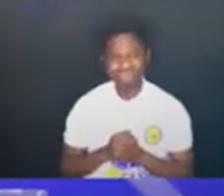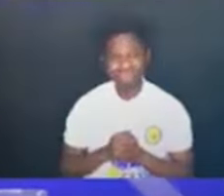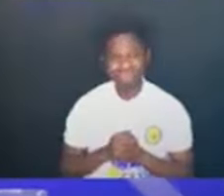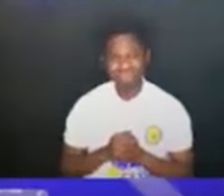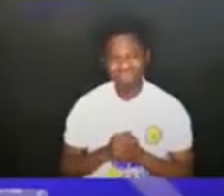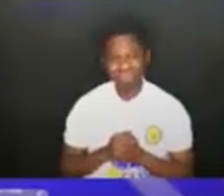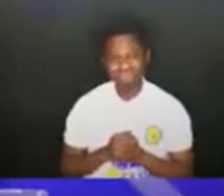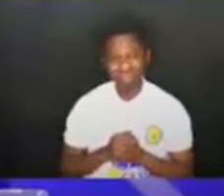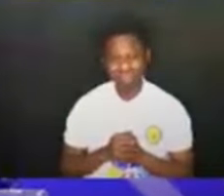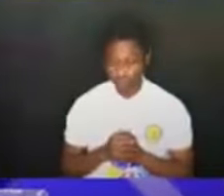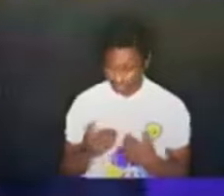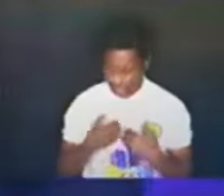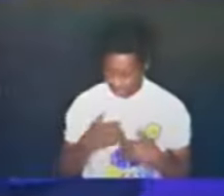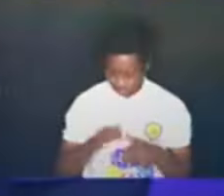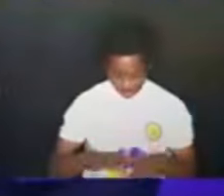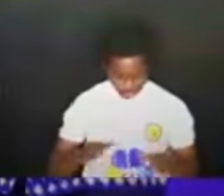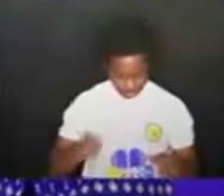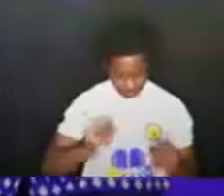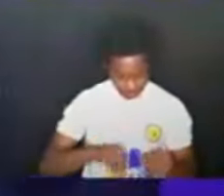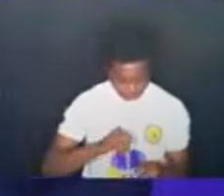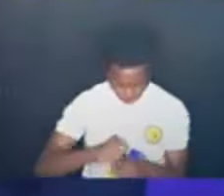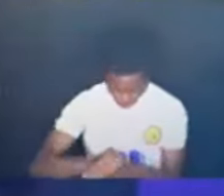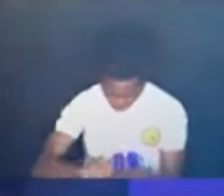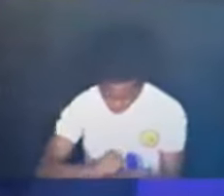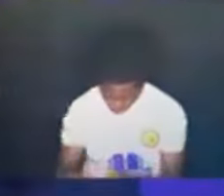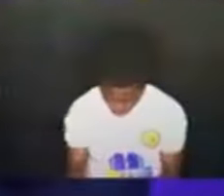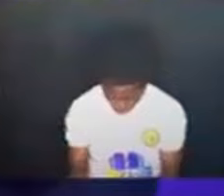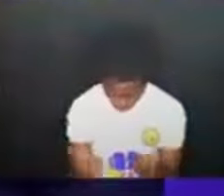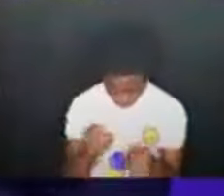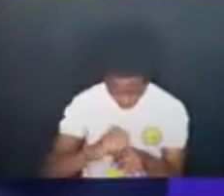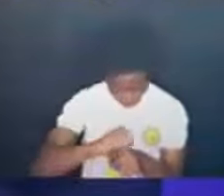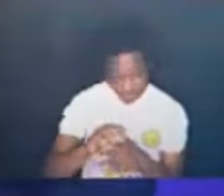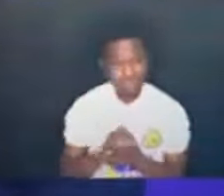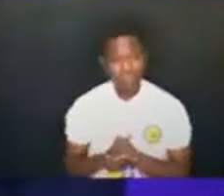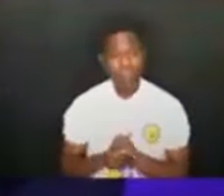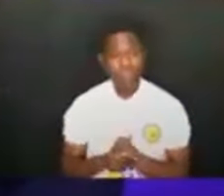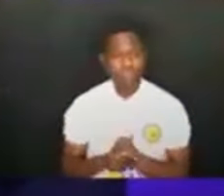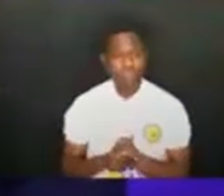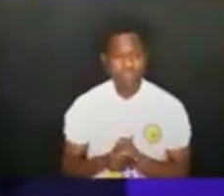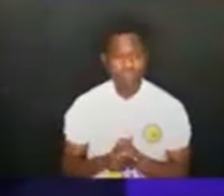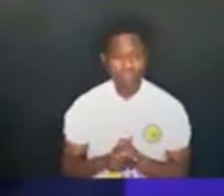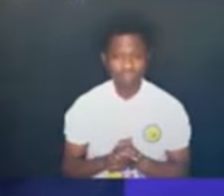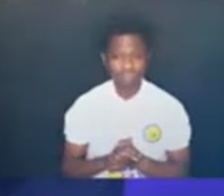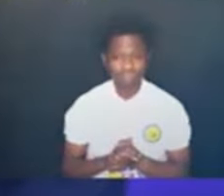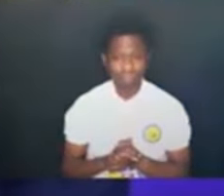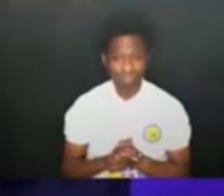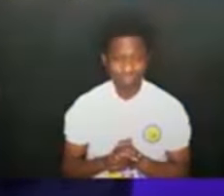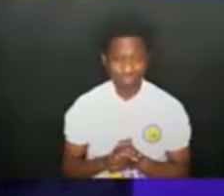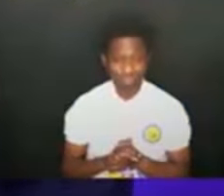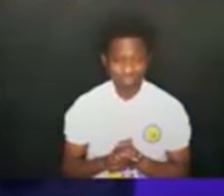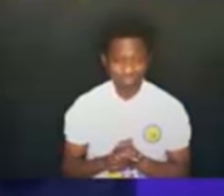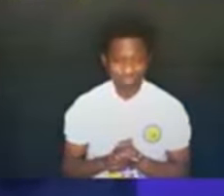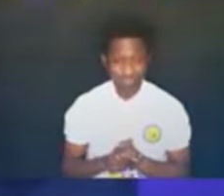you have children to raise. The average father has his own health to